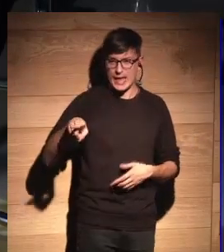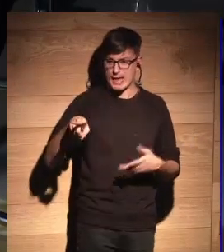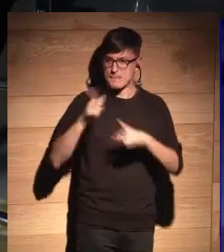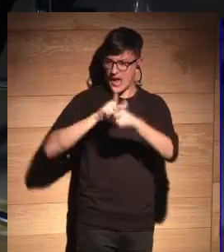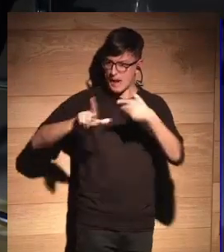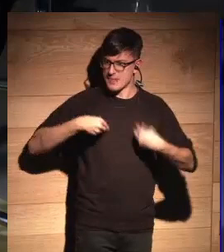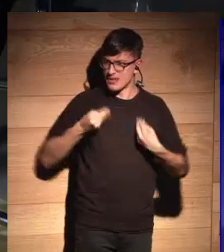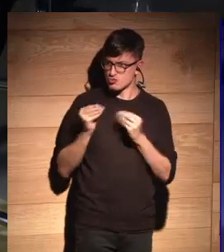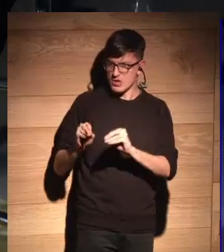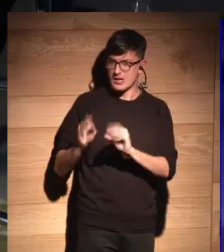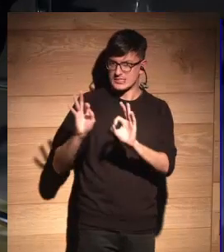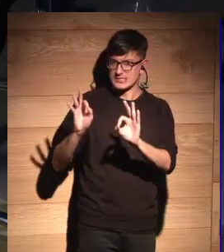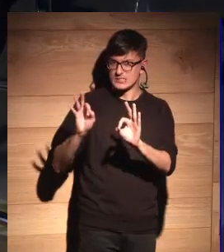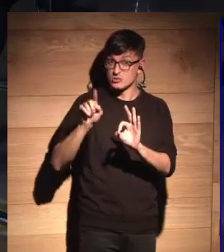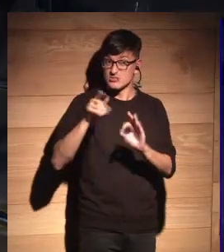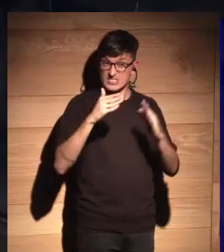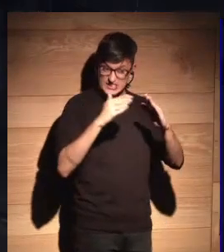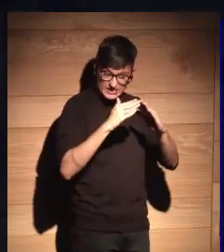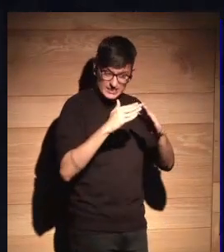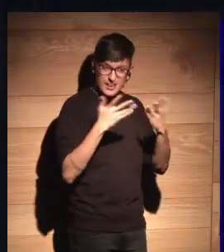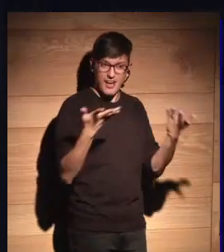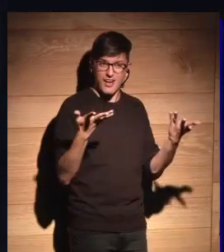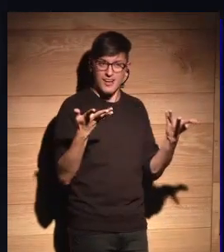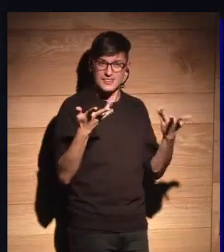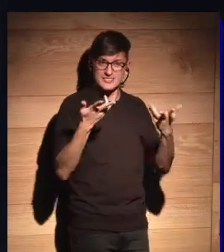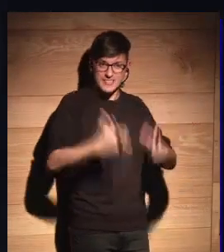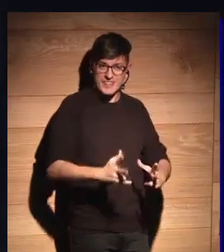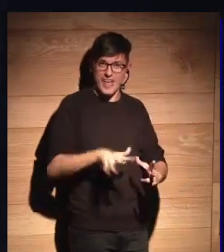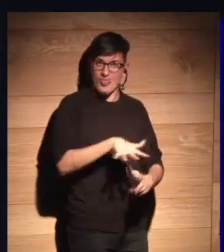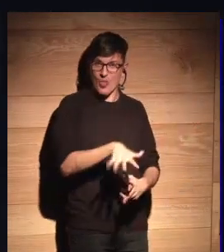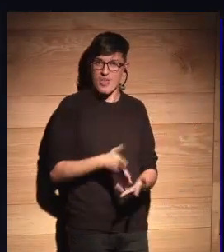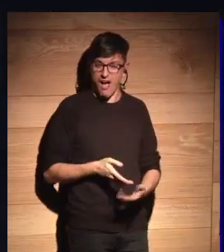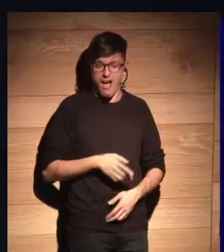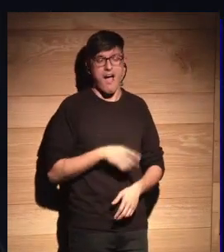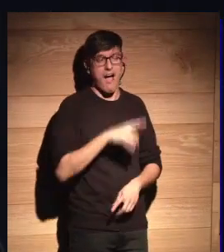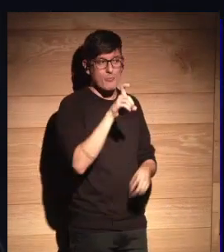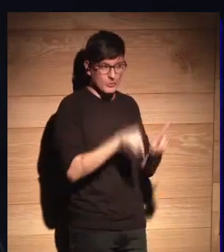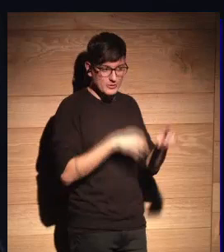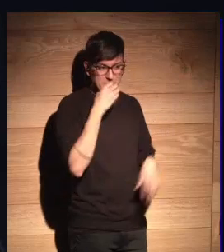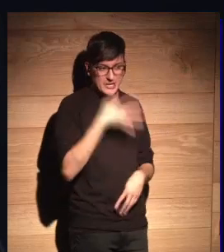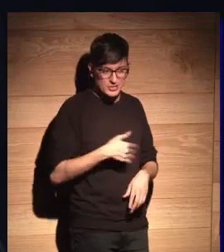at home? Well, yeah, that's a good question. Actually, I've lived in New York for